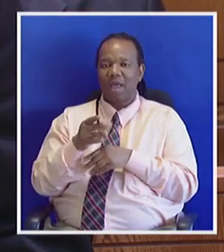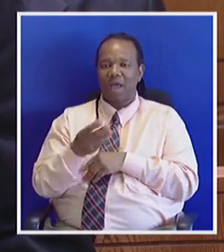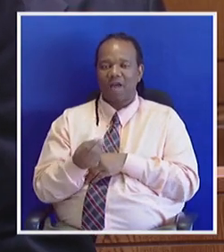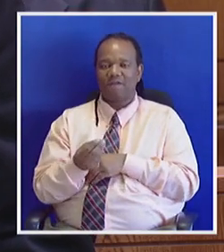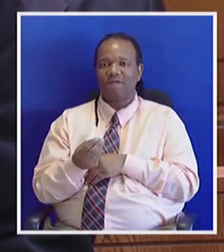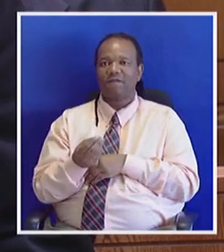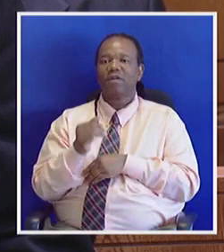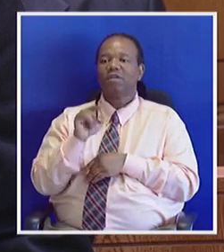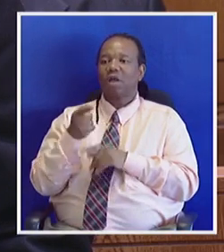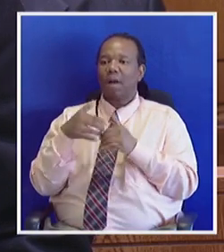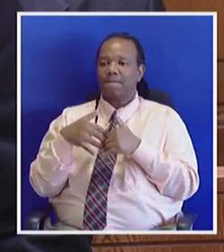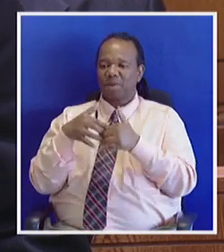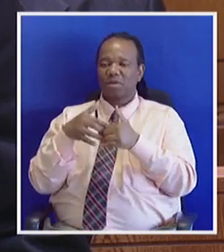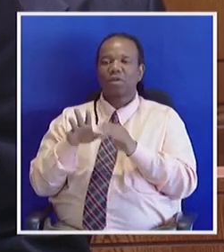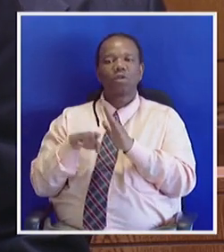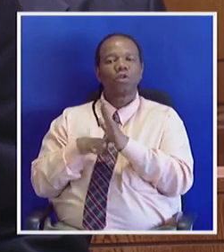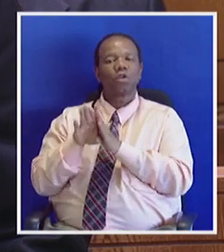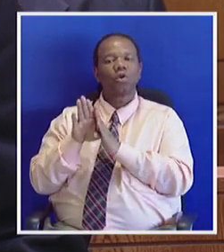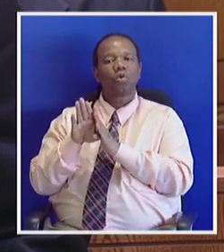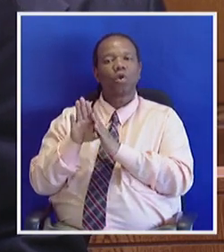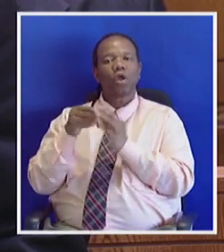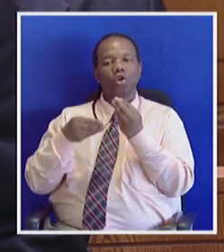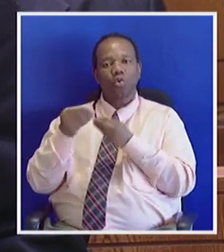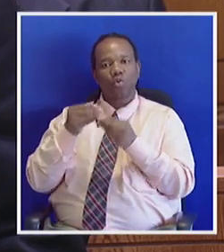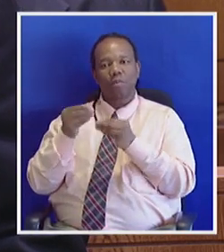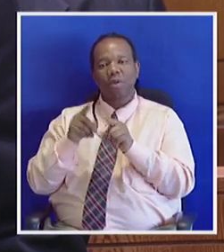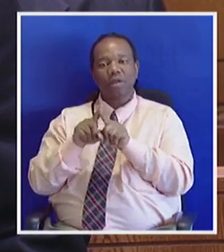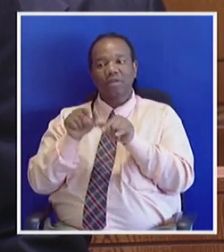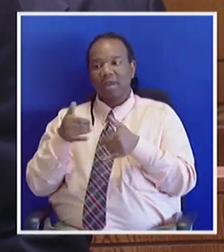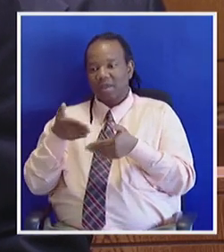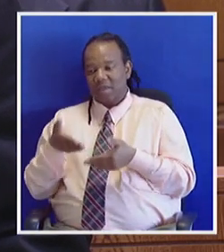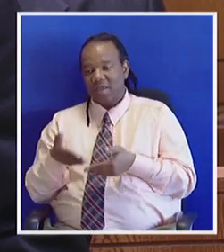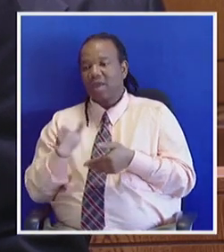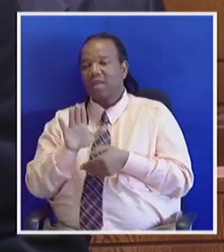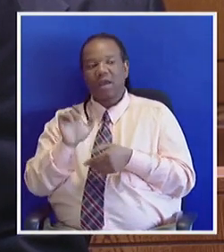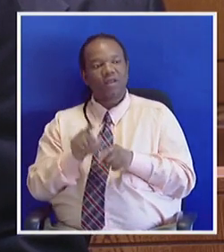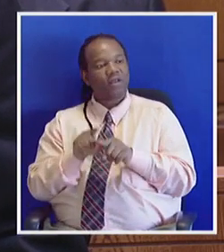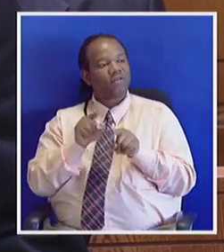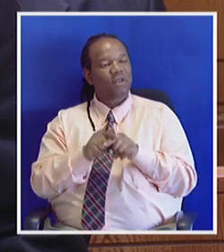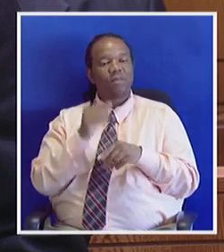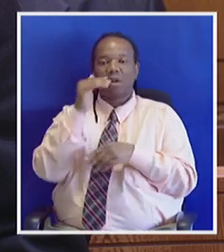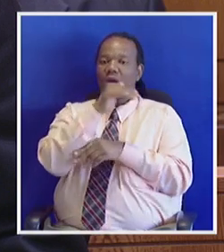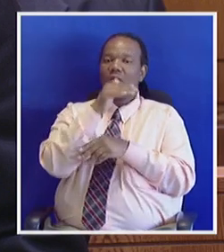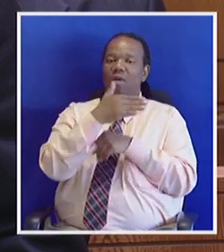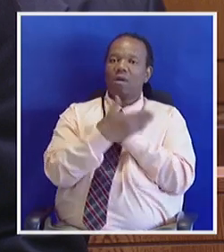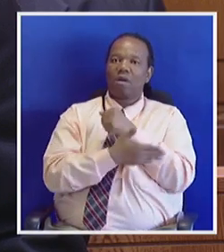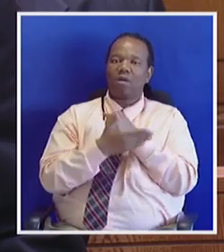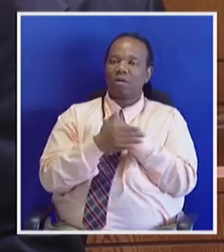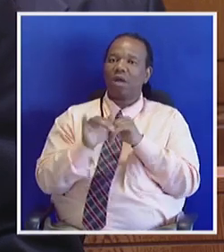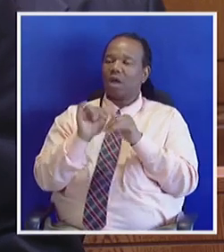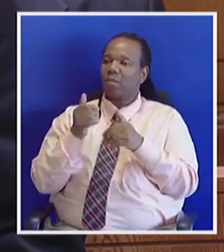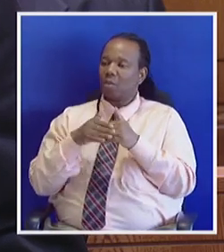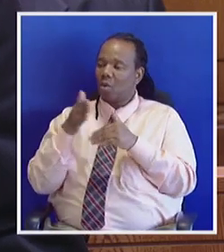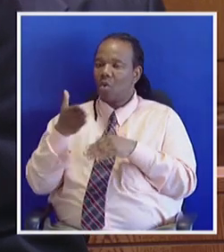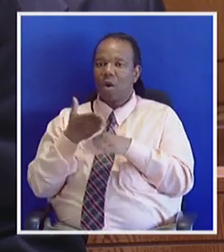economy with the aim to attract investment, both domestic and foreign, and create employment, reduce poverty,